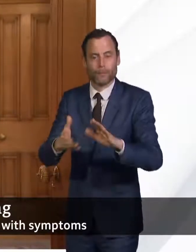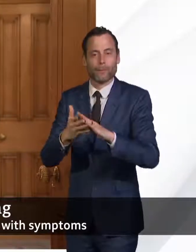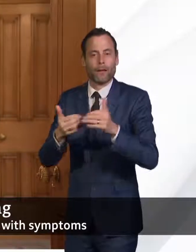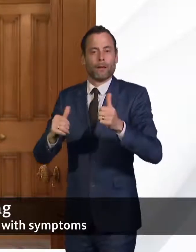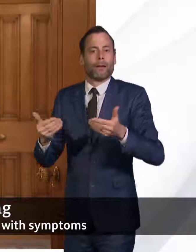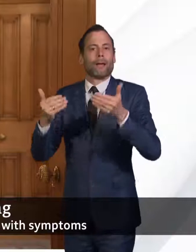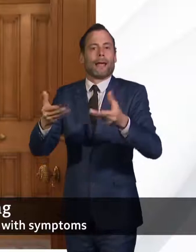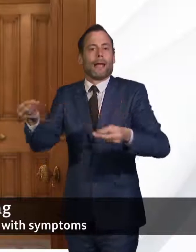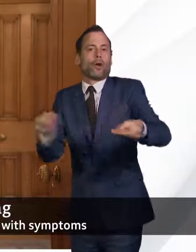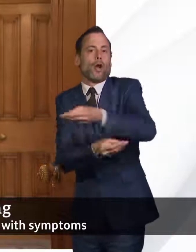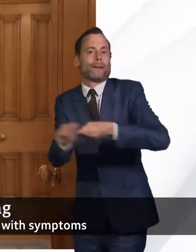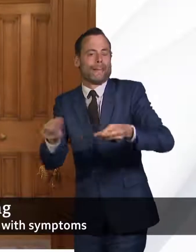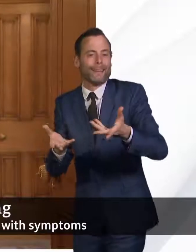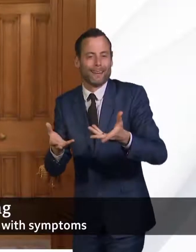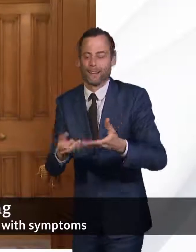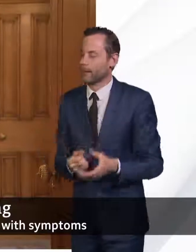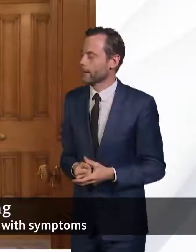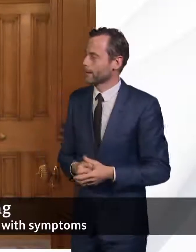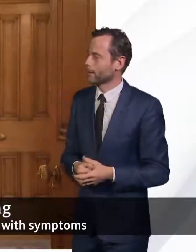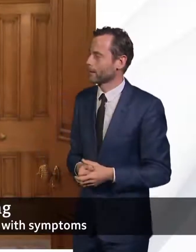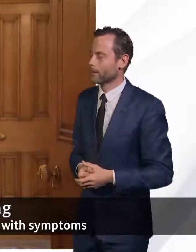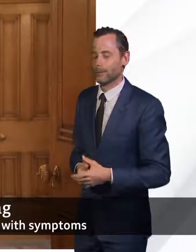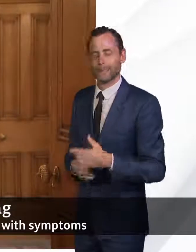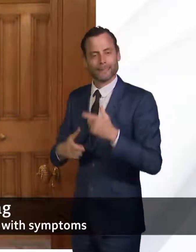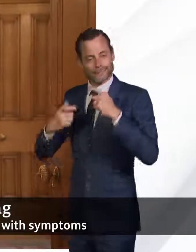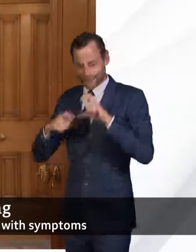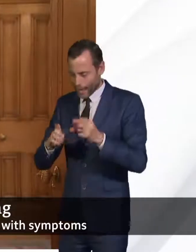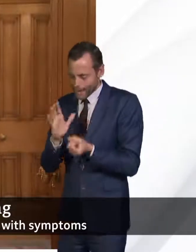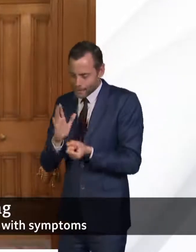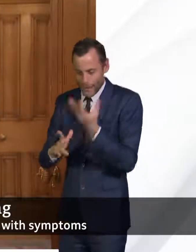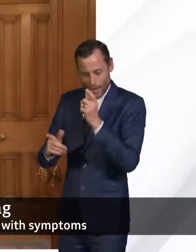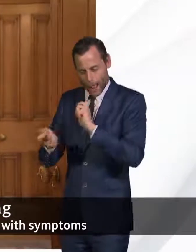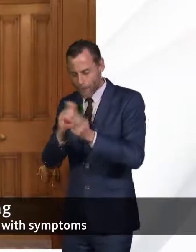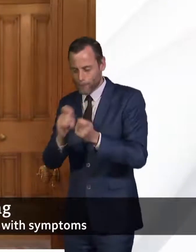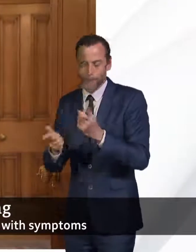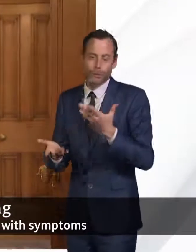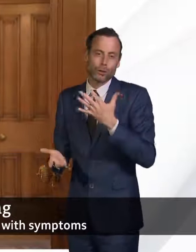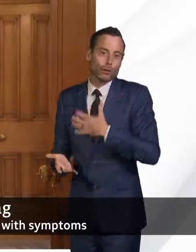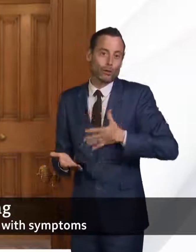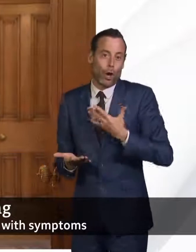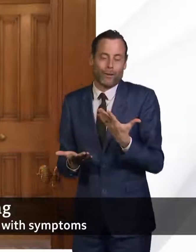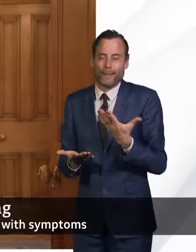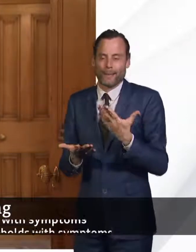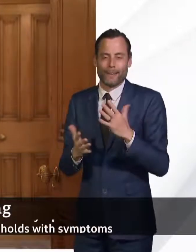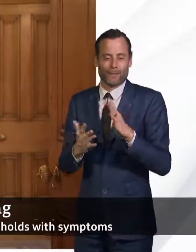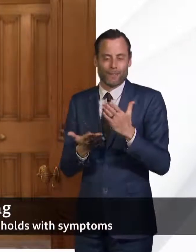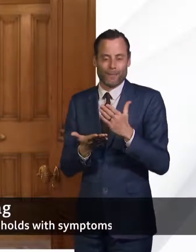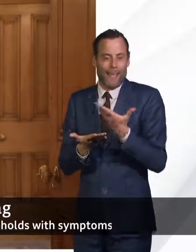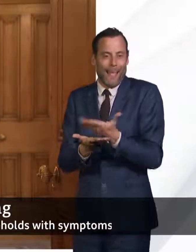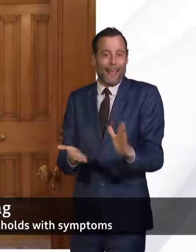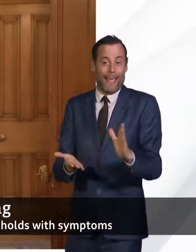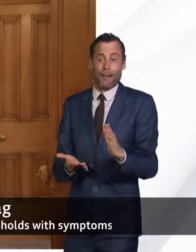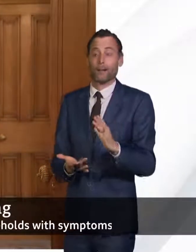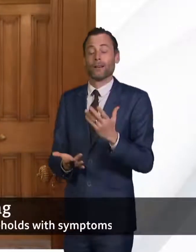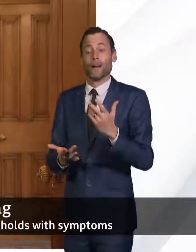That's it's work in progress. I appreciate that I haven't, other than saying the middle of May, I haven't given you numerical details. I don't have